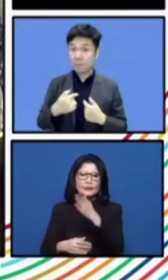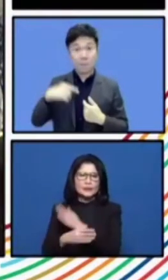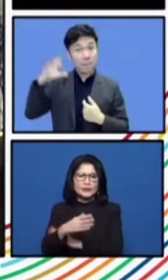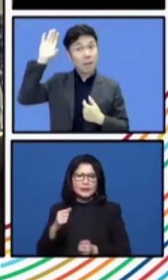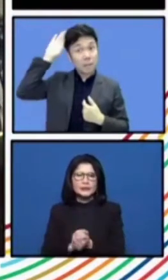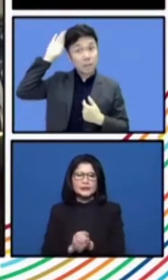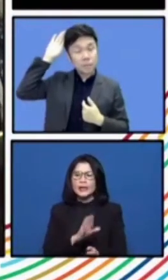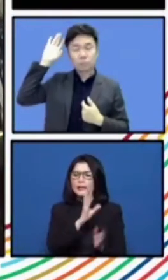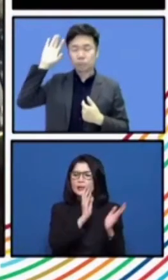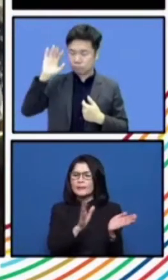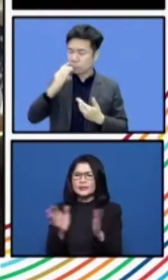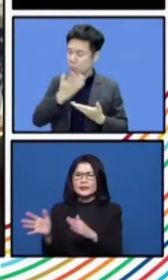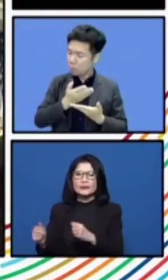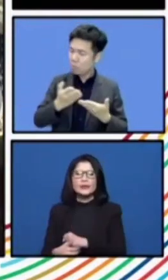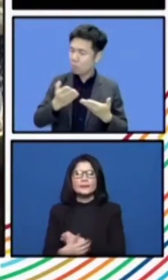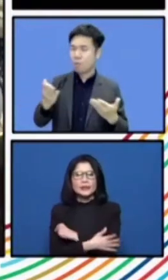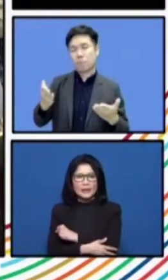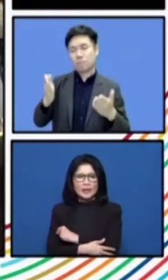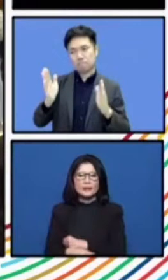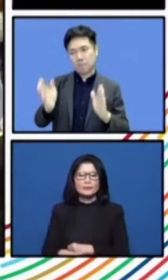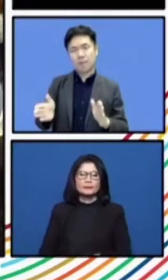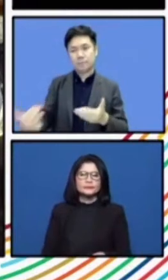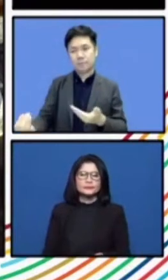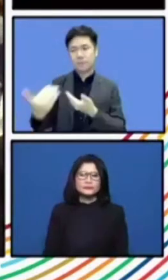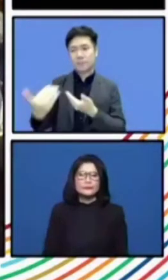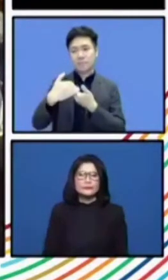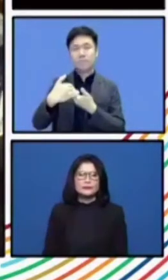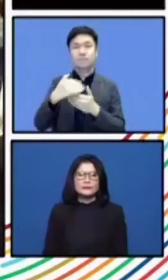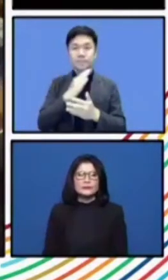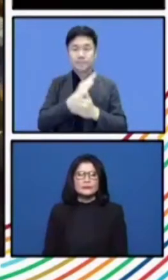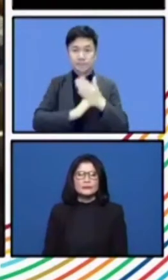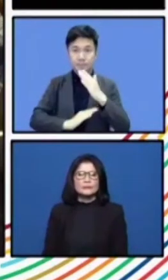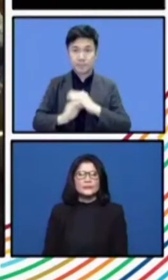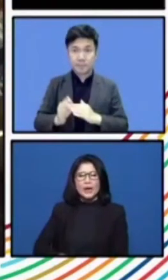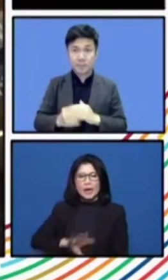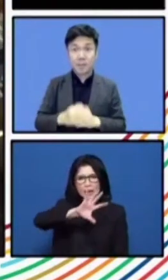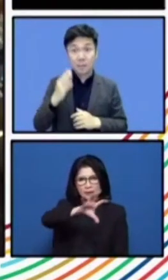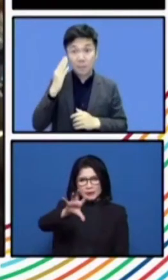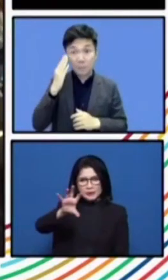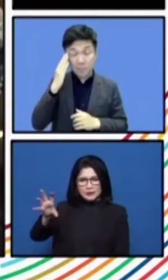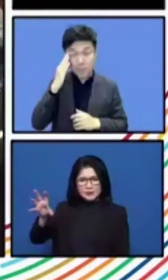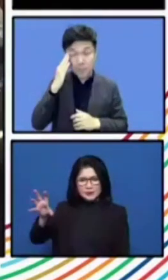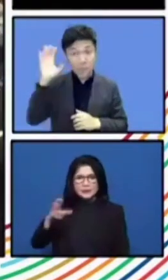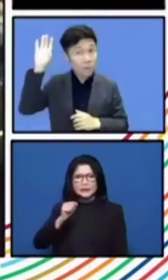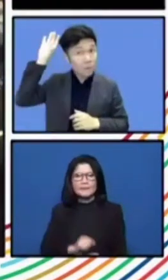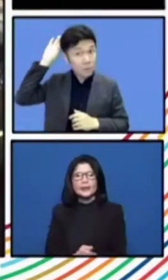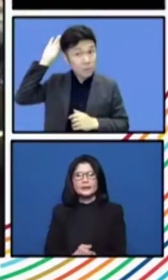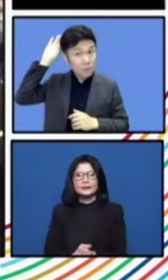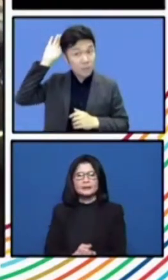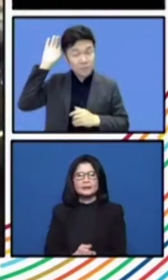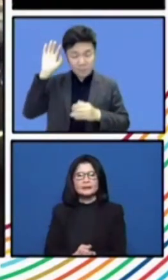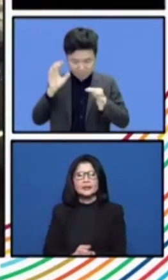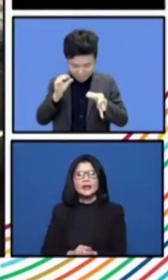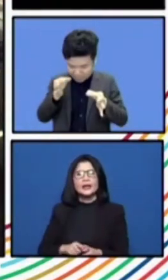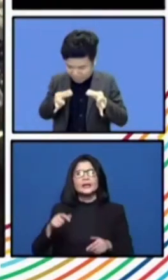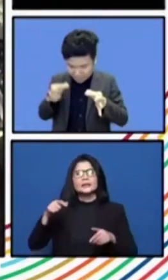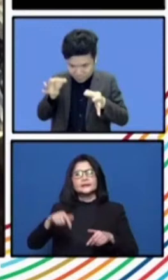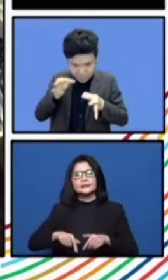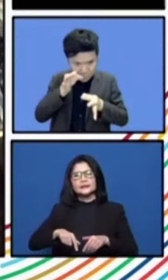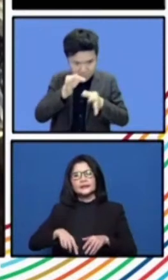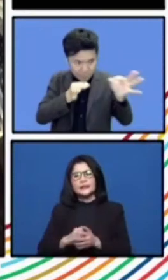the geography of the Maldives makes us to think Beyond to ensure accessibility of services